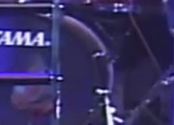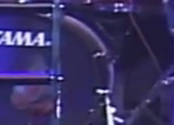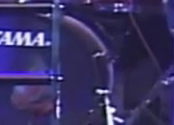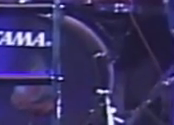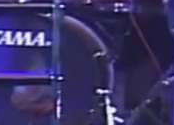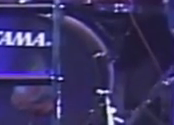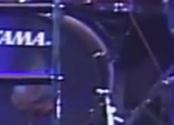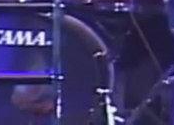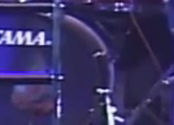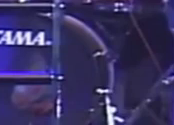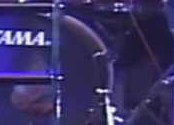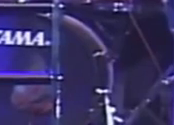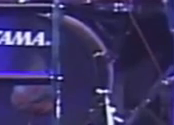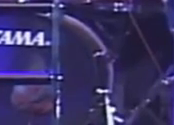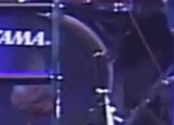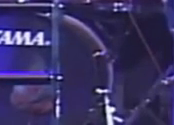Listen.